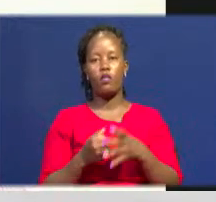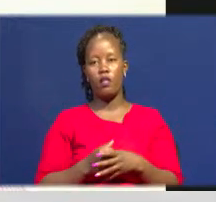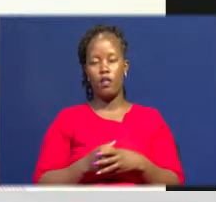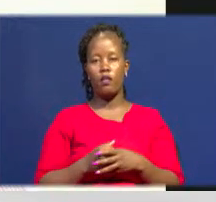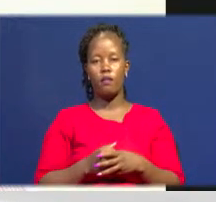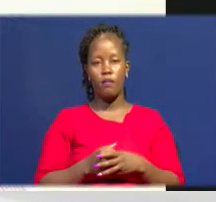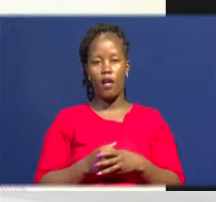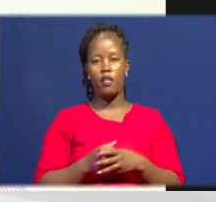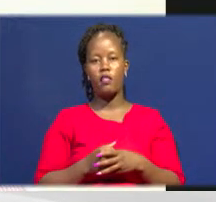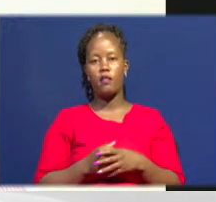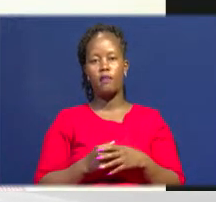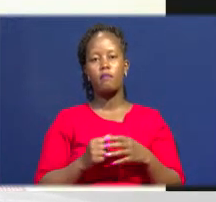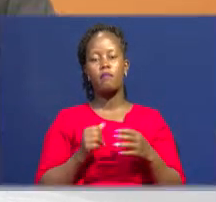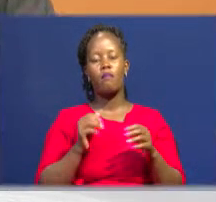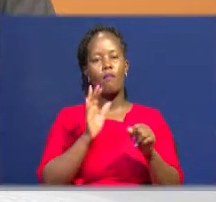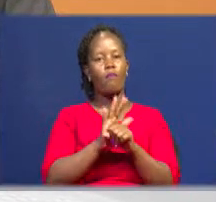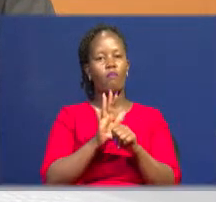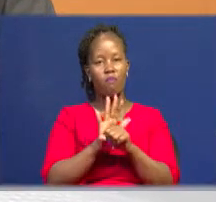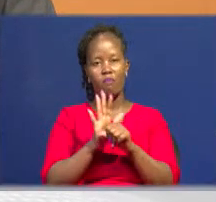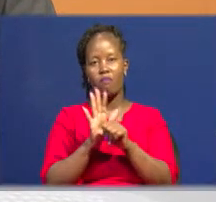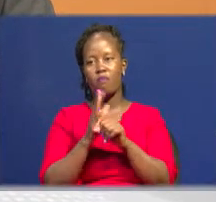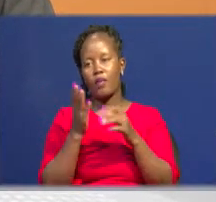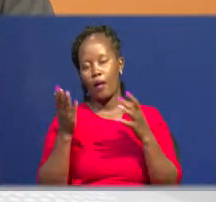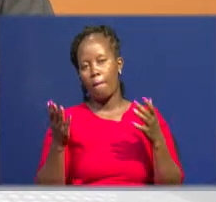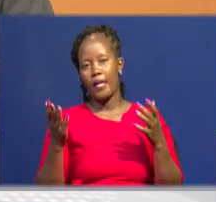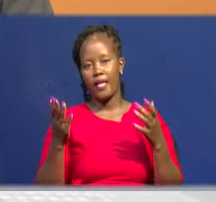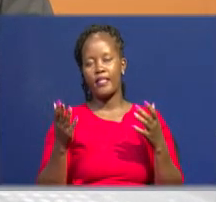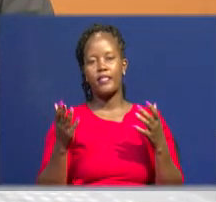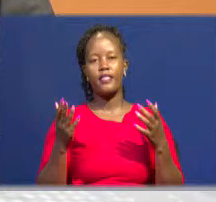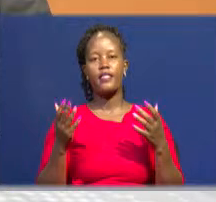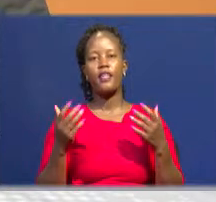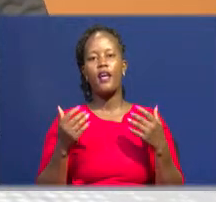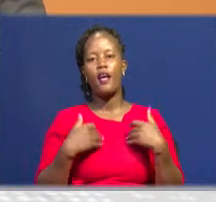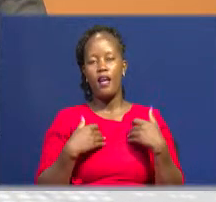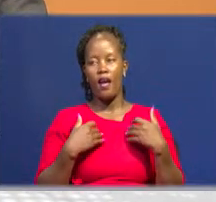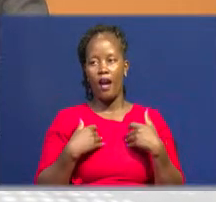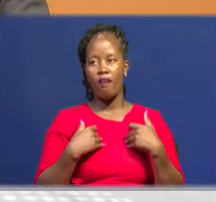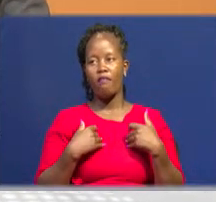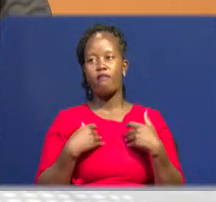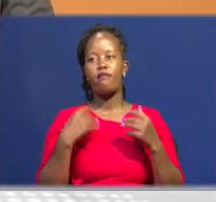right. Maybe you could just give us the real